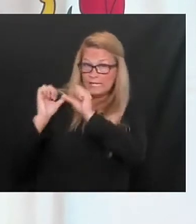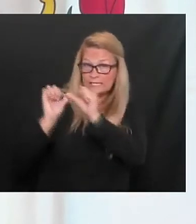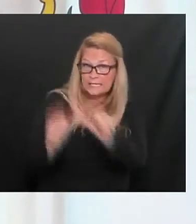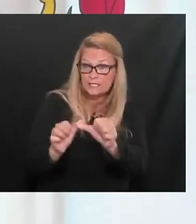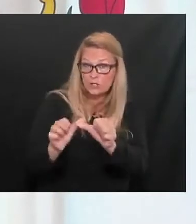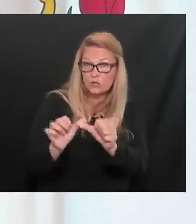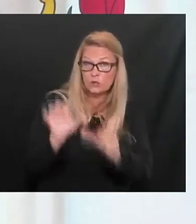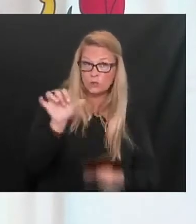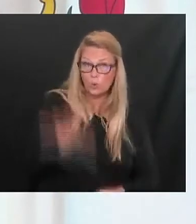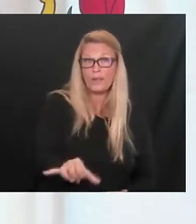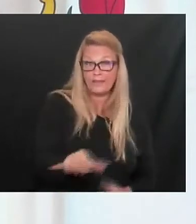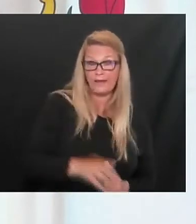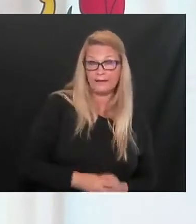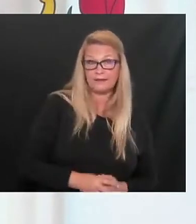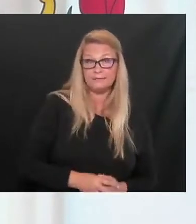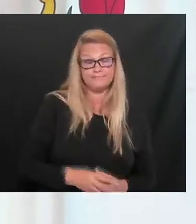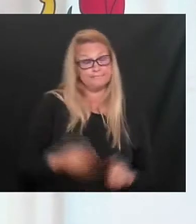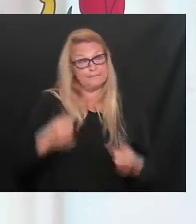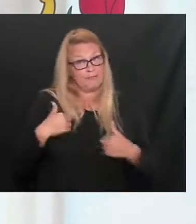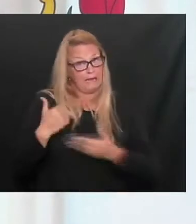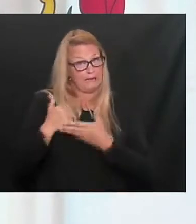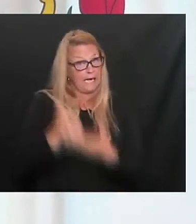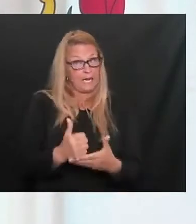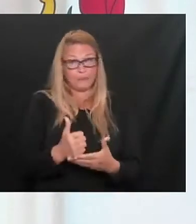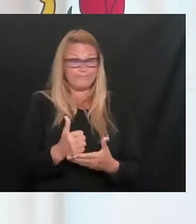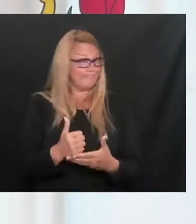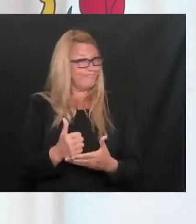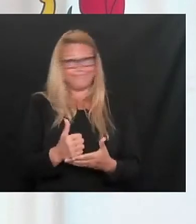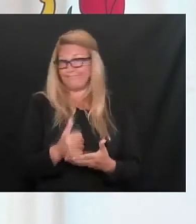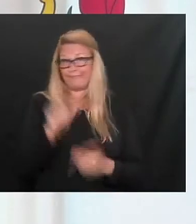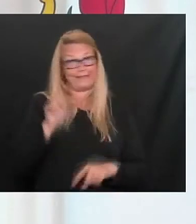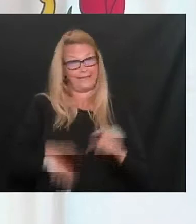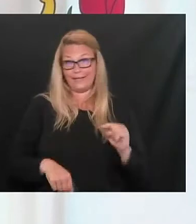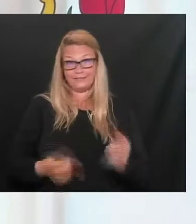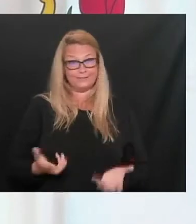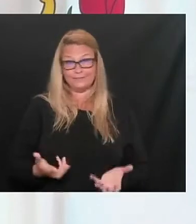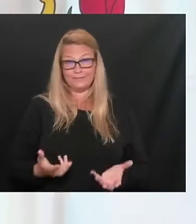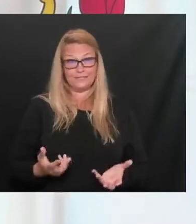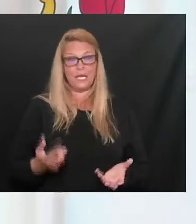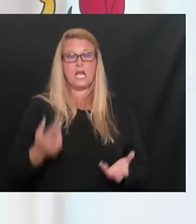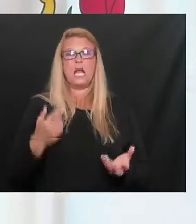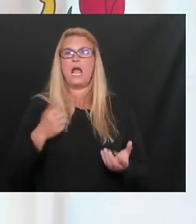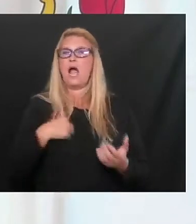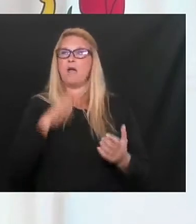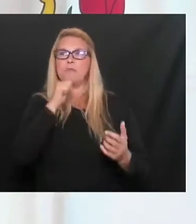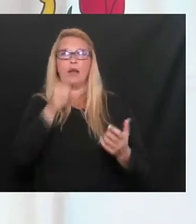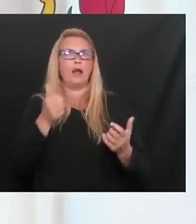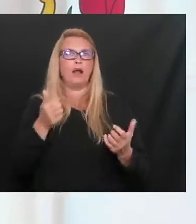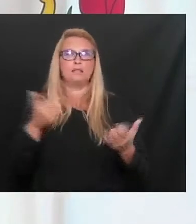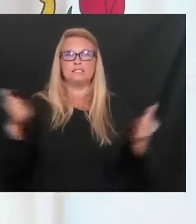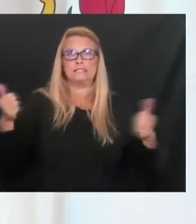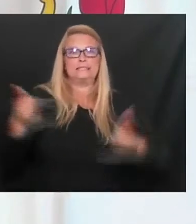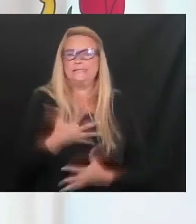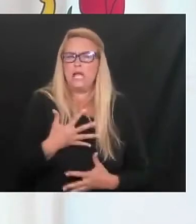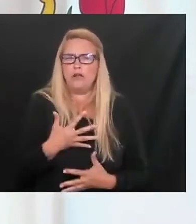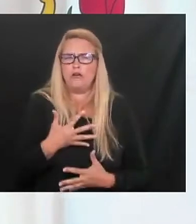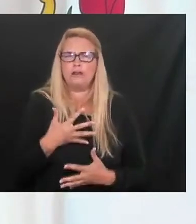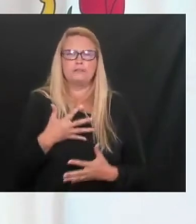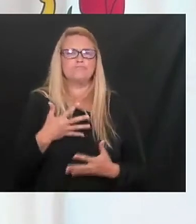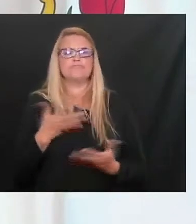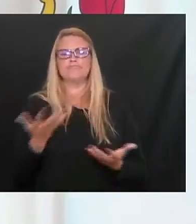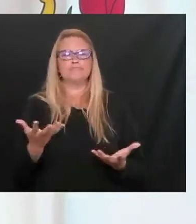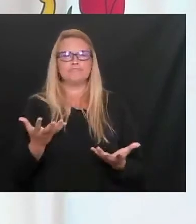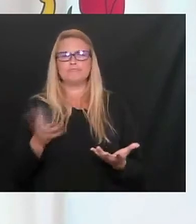and everything, well, there's not much I can do. I have not absolutely tried to scare you and everything else. But if you